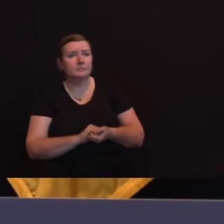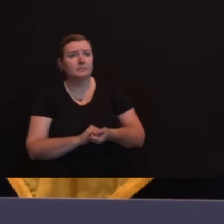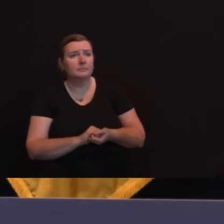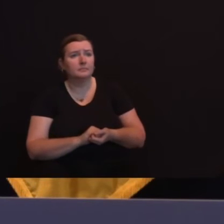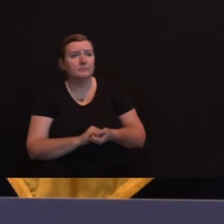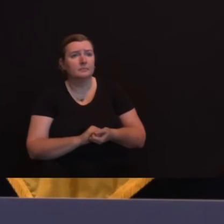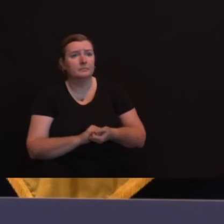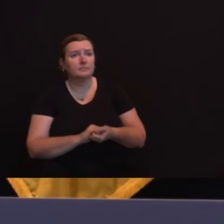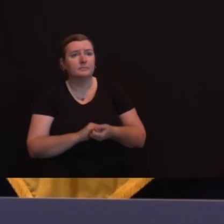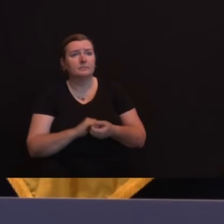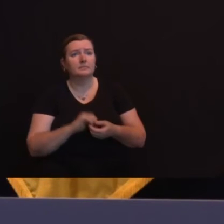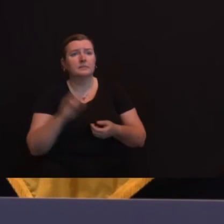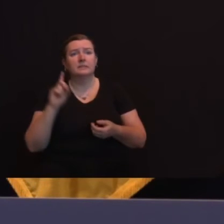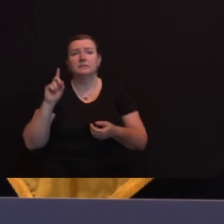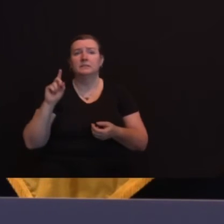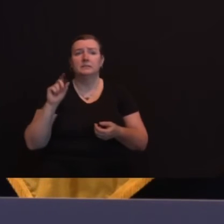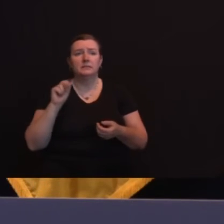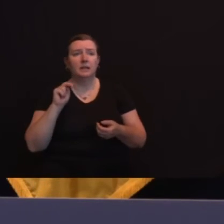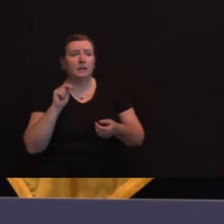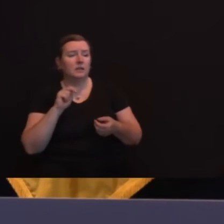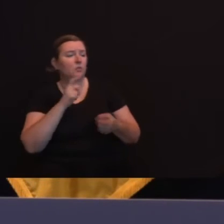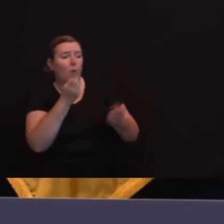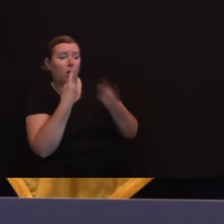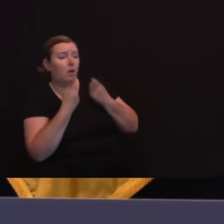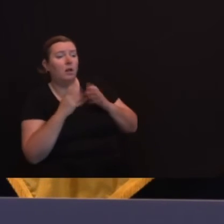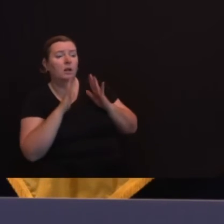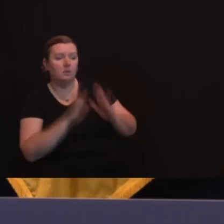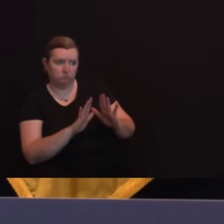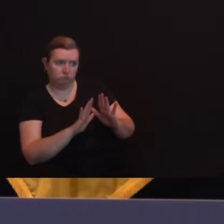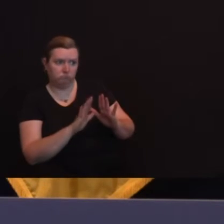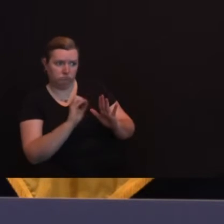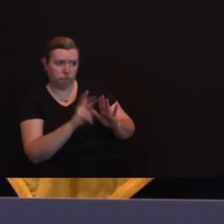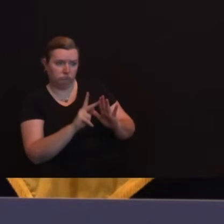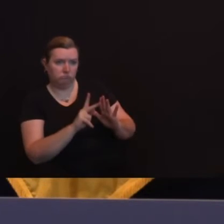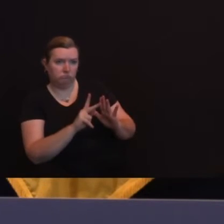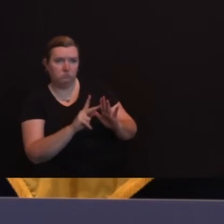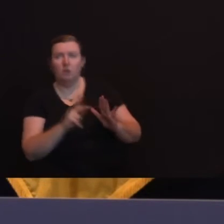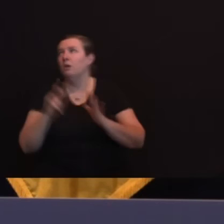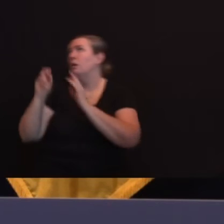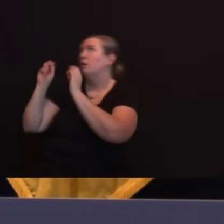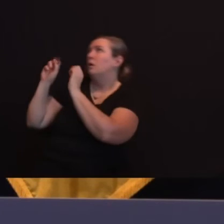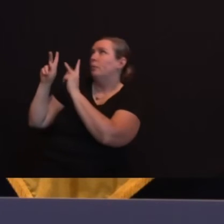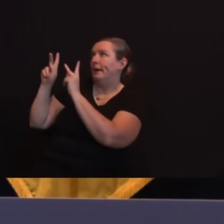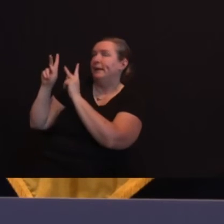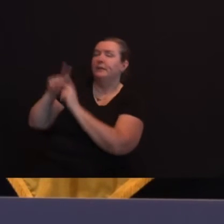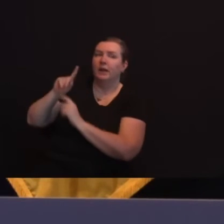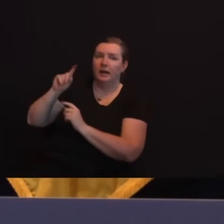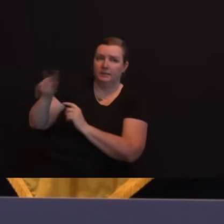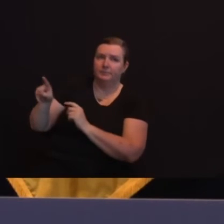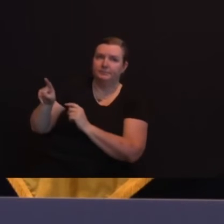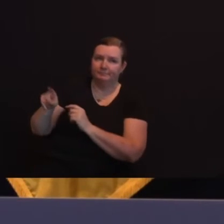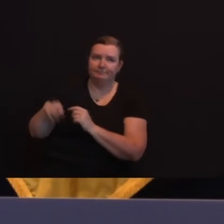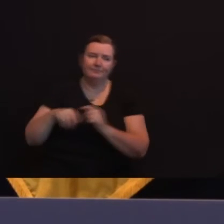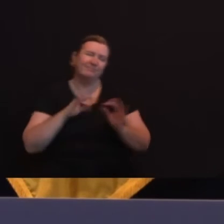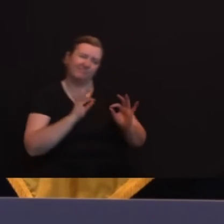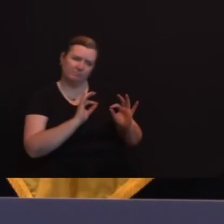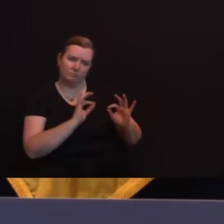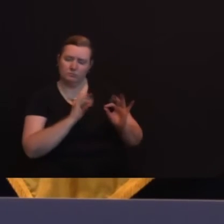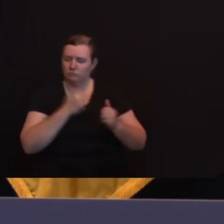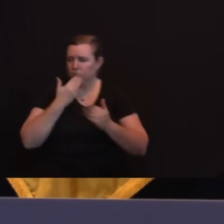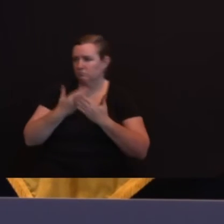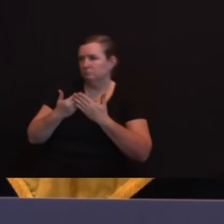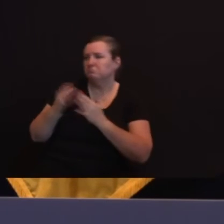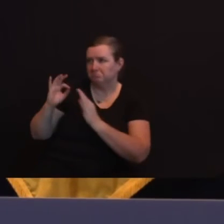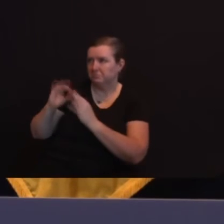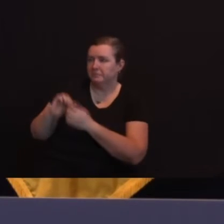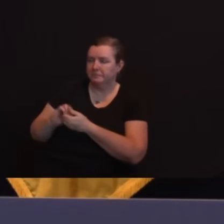your A through Z lists here. Give me your couple of your best. Okay. And nice to see you as well. Likewise. How